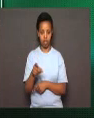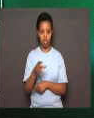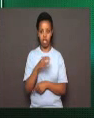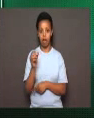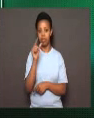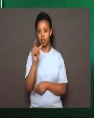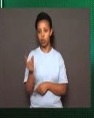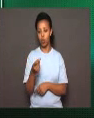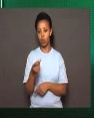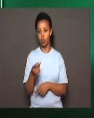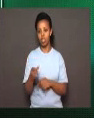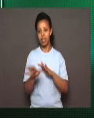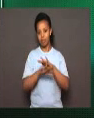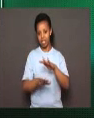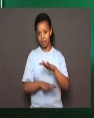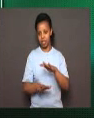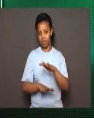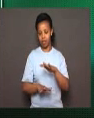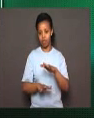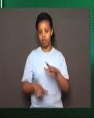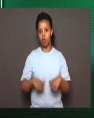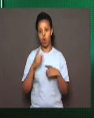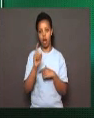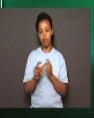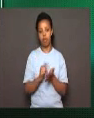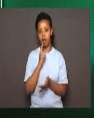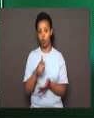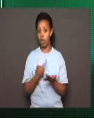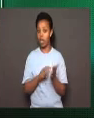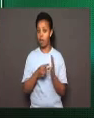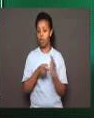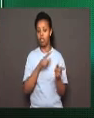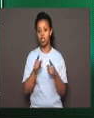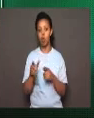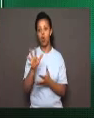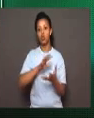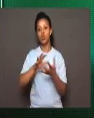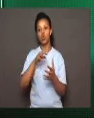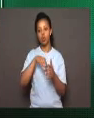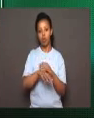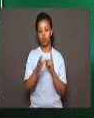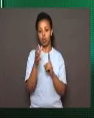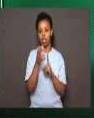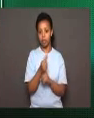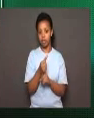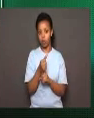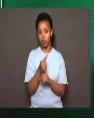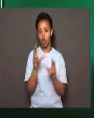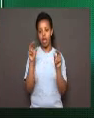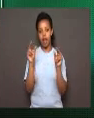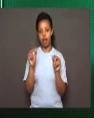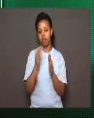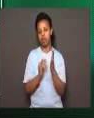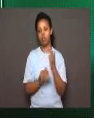few precipitates. This means that the solution contains no